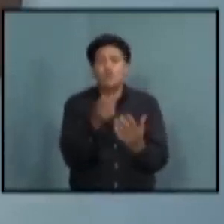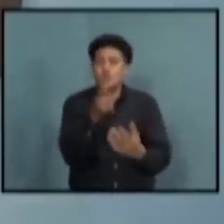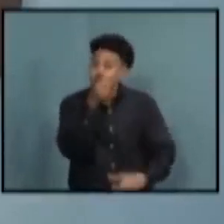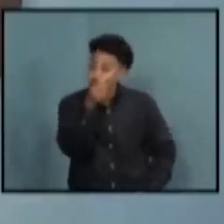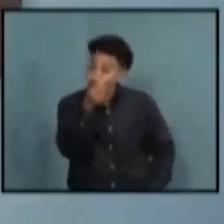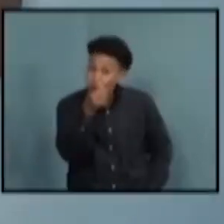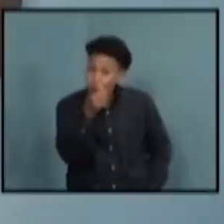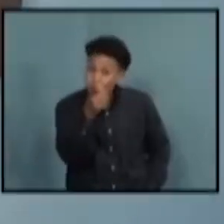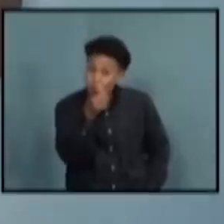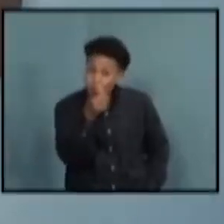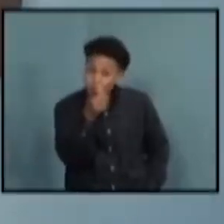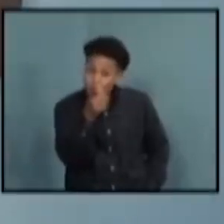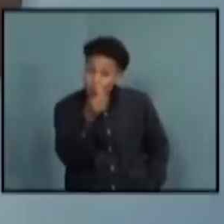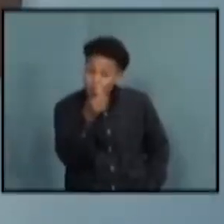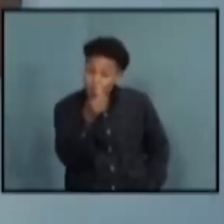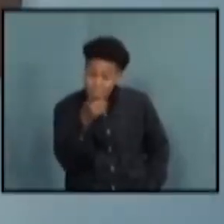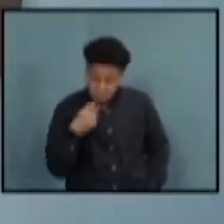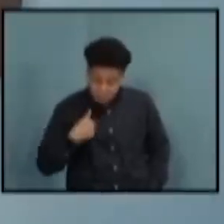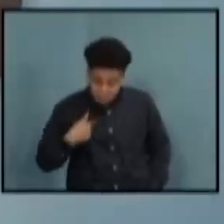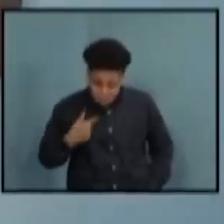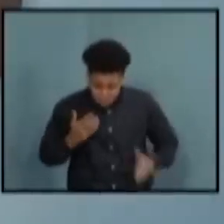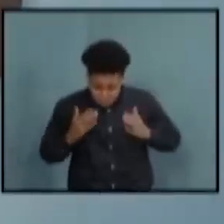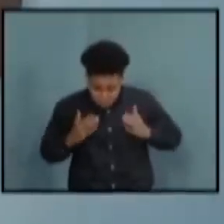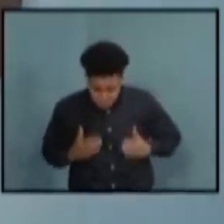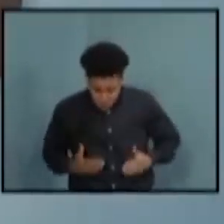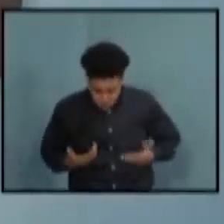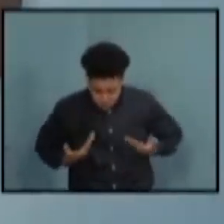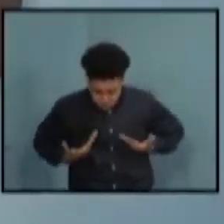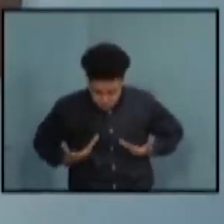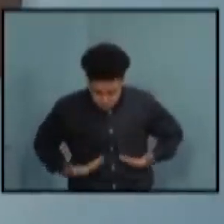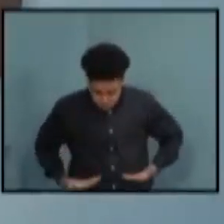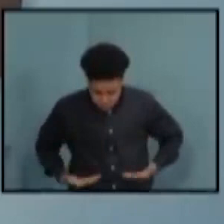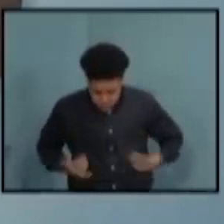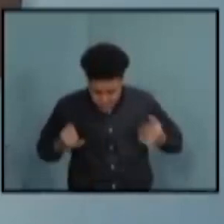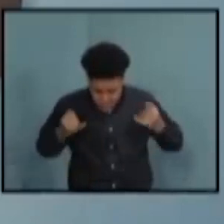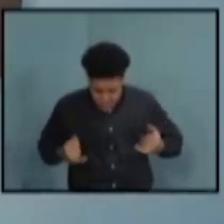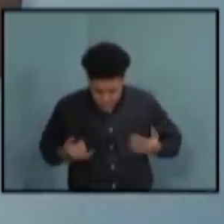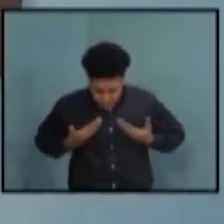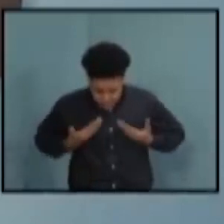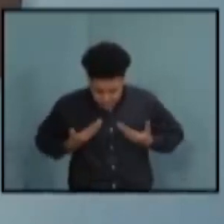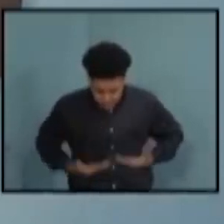you, as an individual, as a citizen,